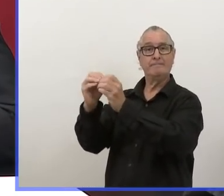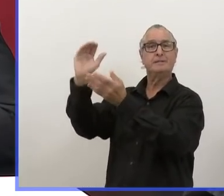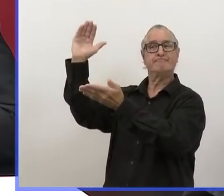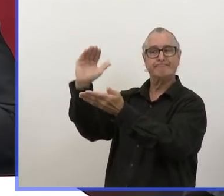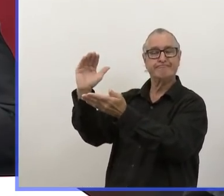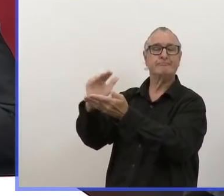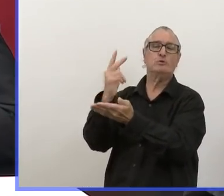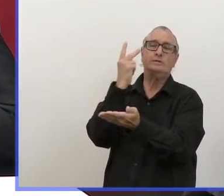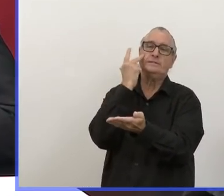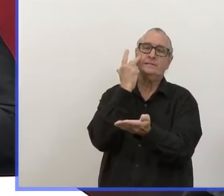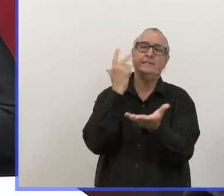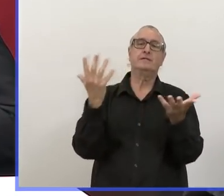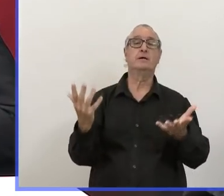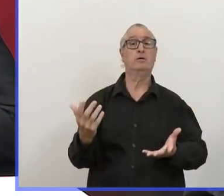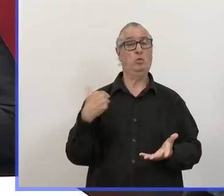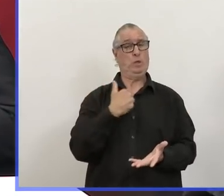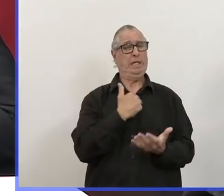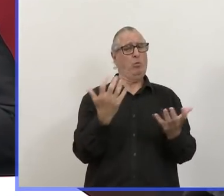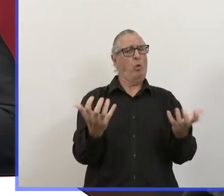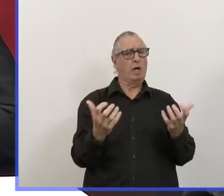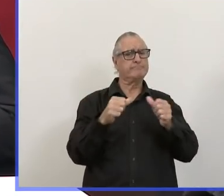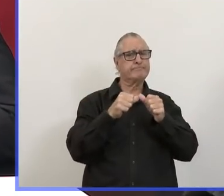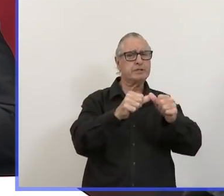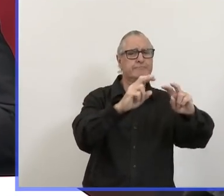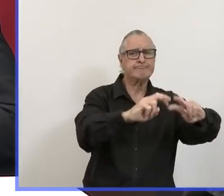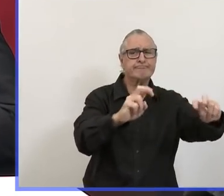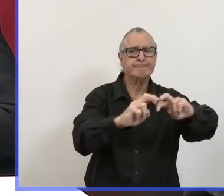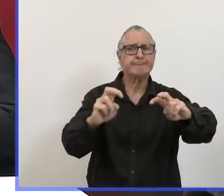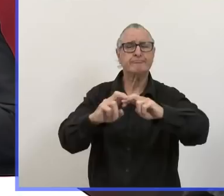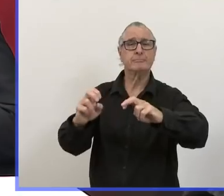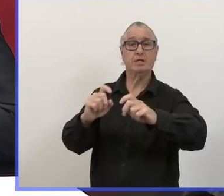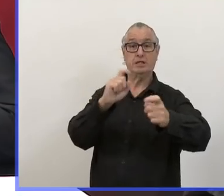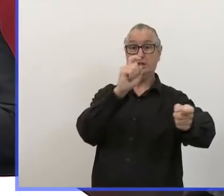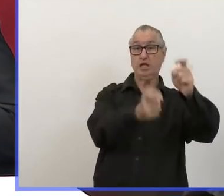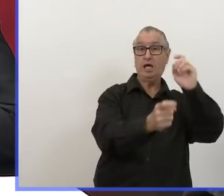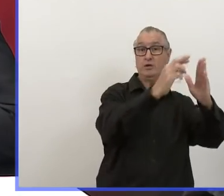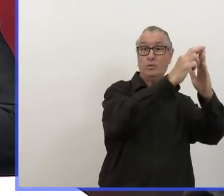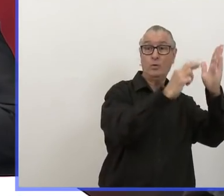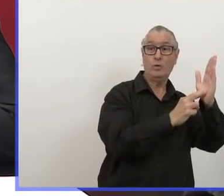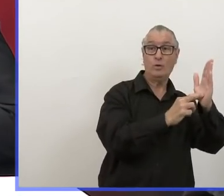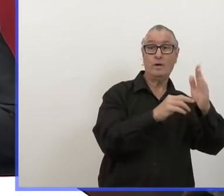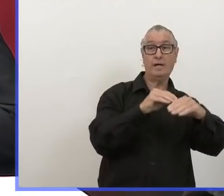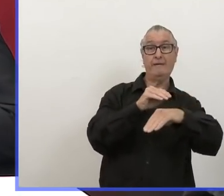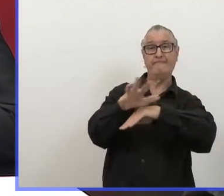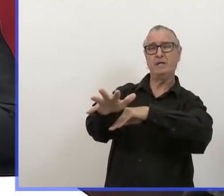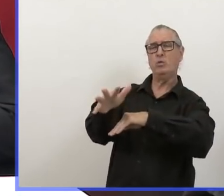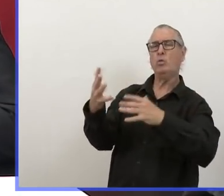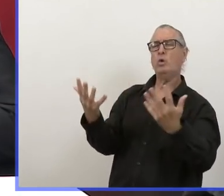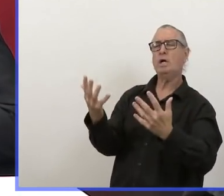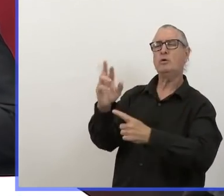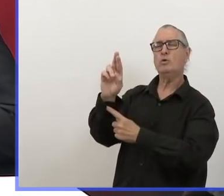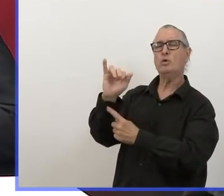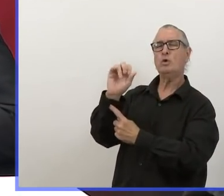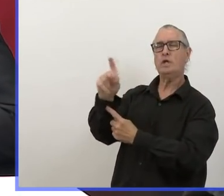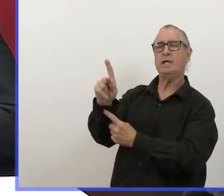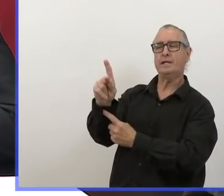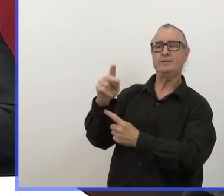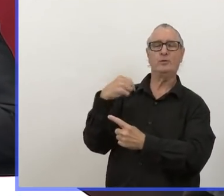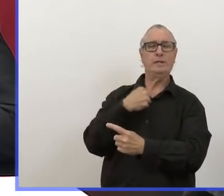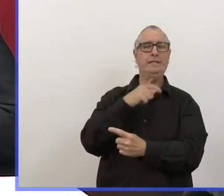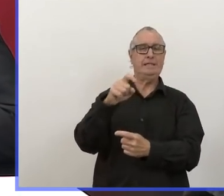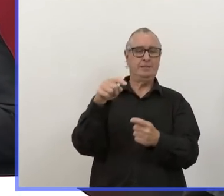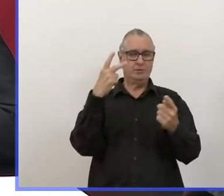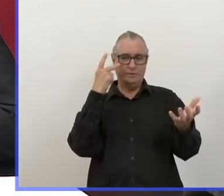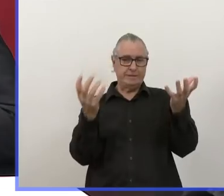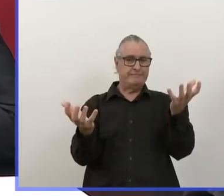we can do with the orders. But obviously, there'll still be restrictions in place. That's not going to change. The question is to the